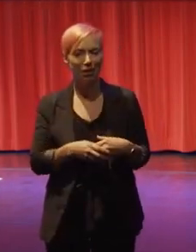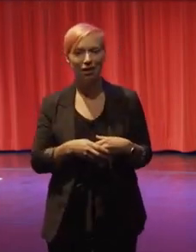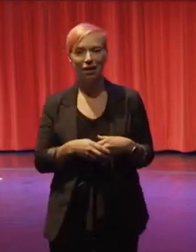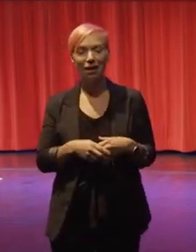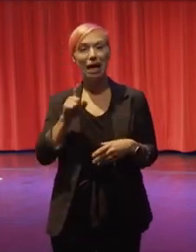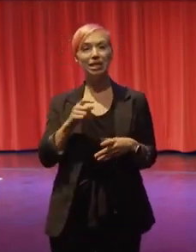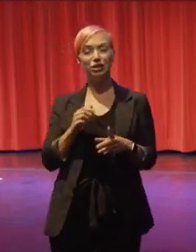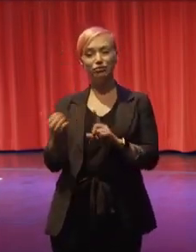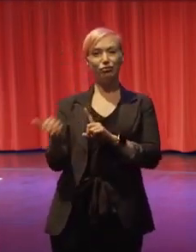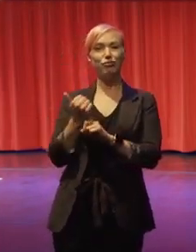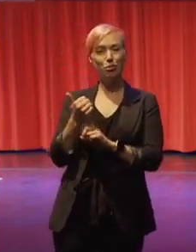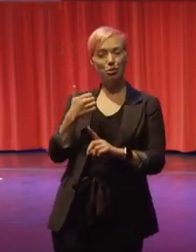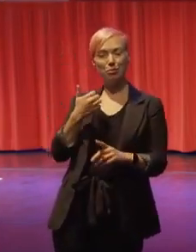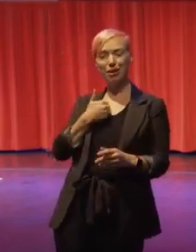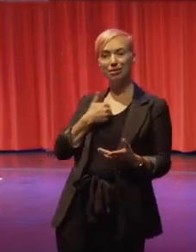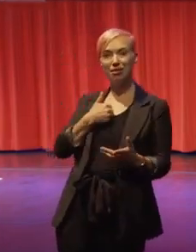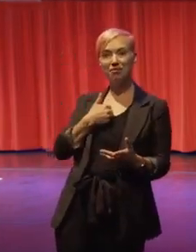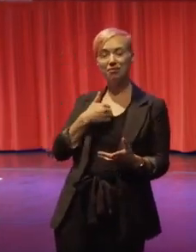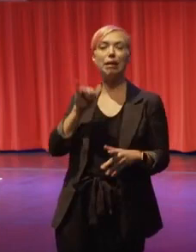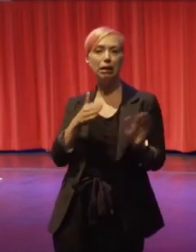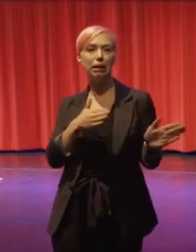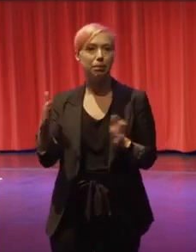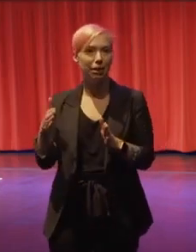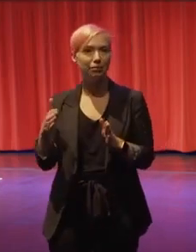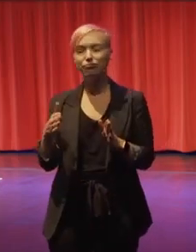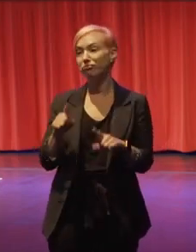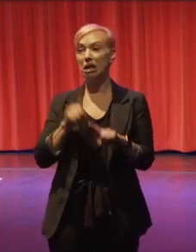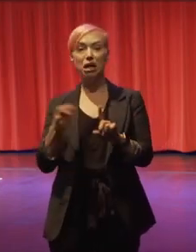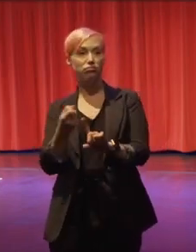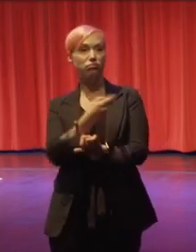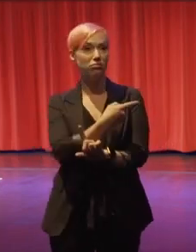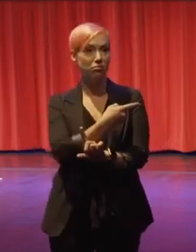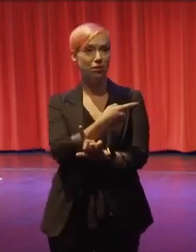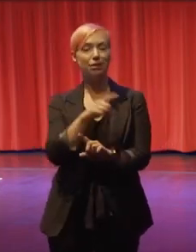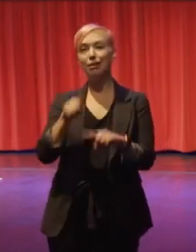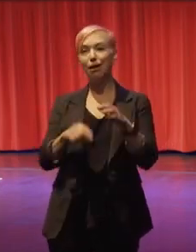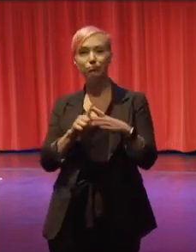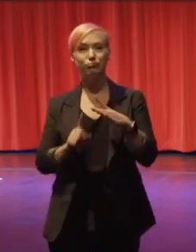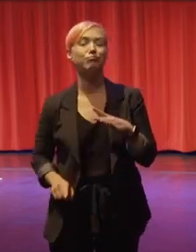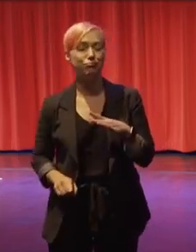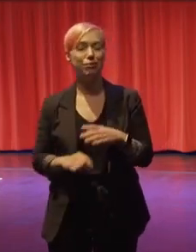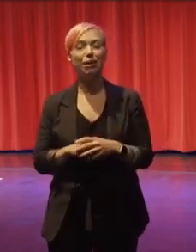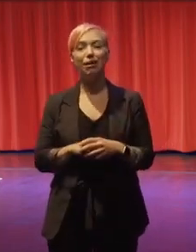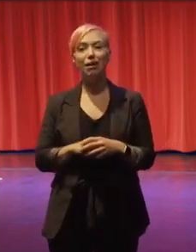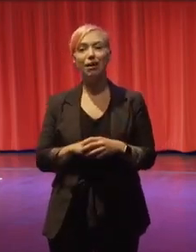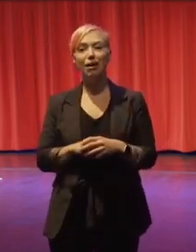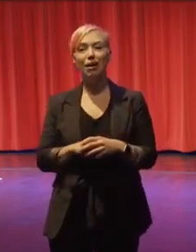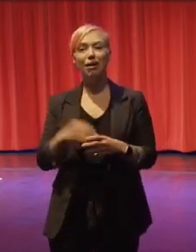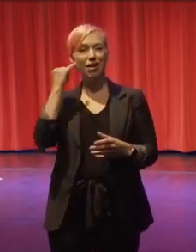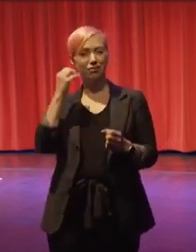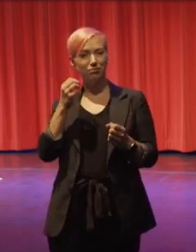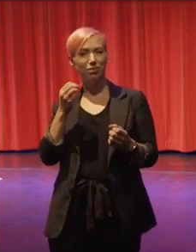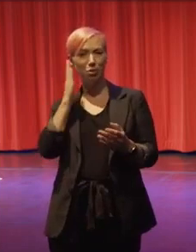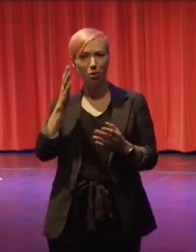school myself, beginner's mind, that's the blueprint. Can't be truant if I show up the student. If we're gonna have